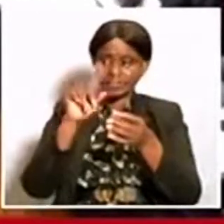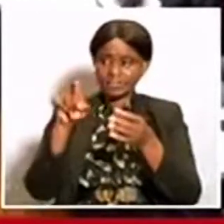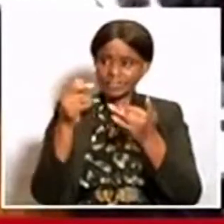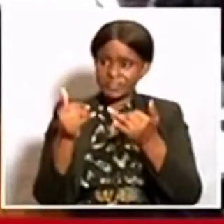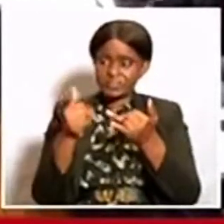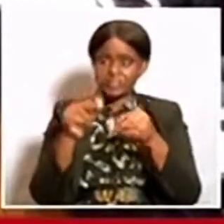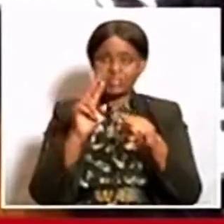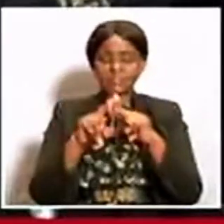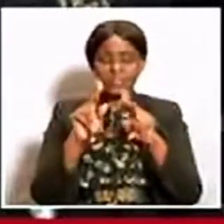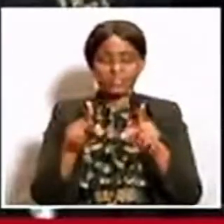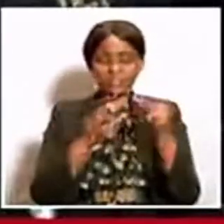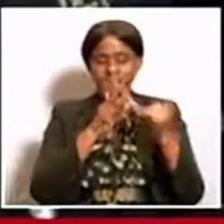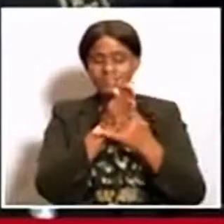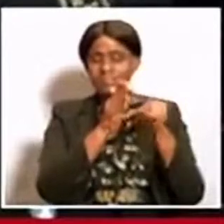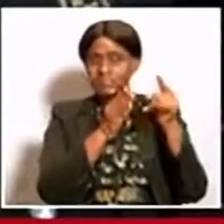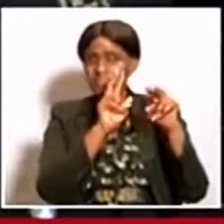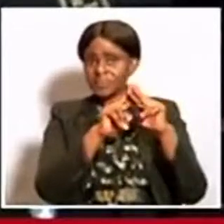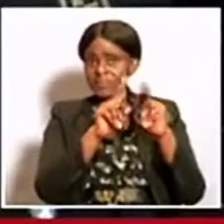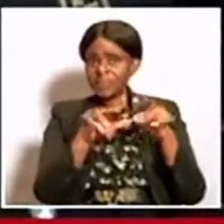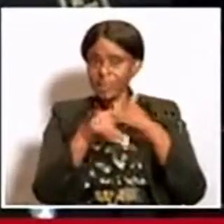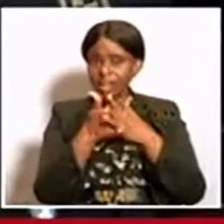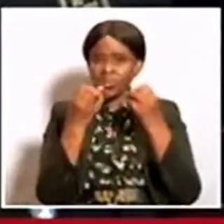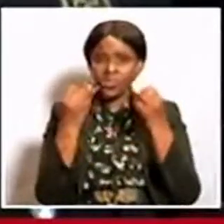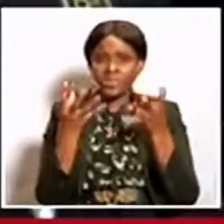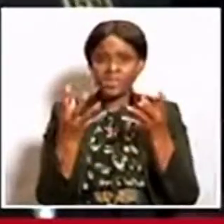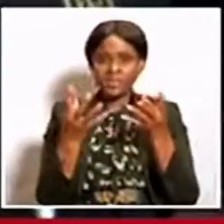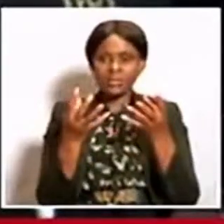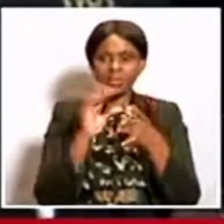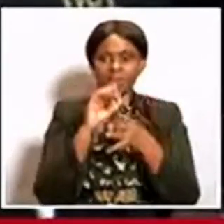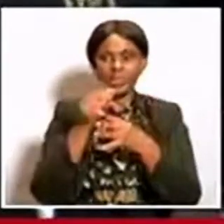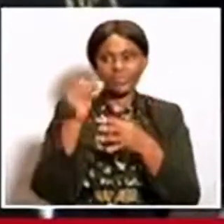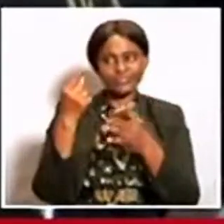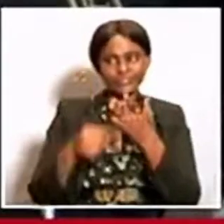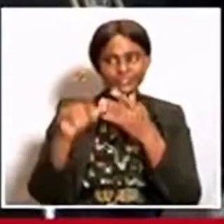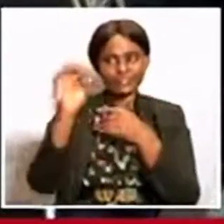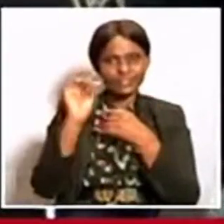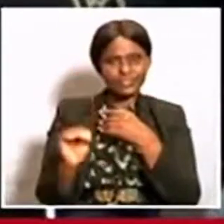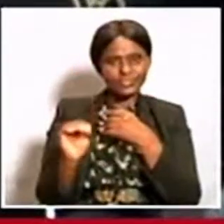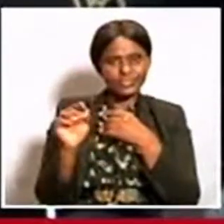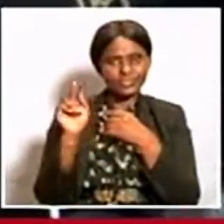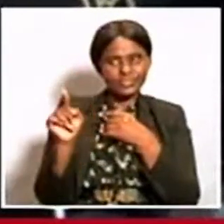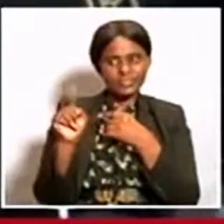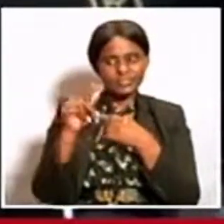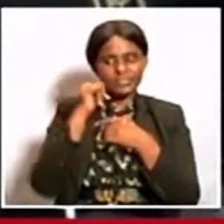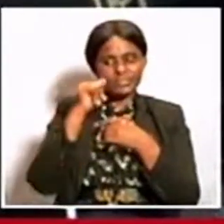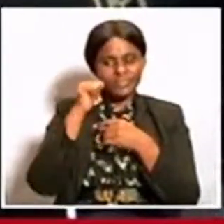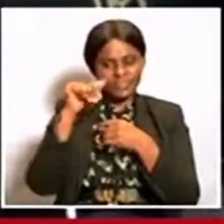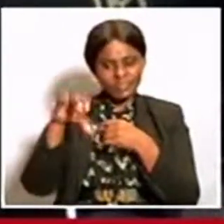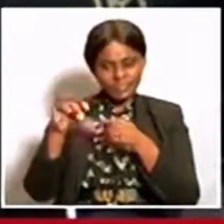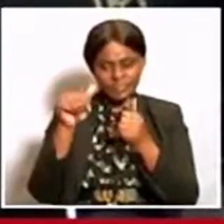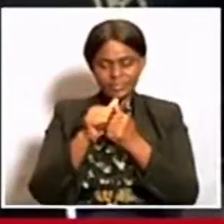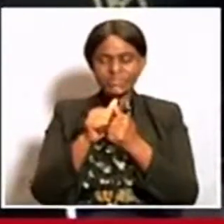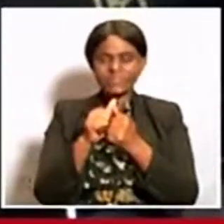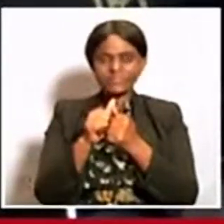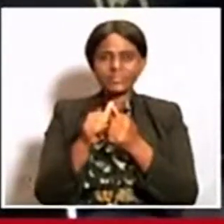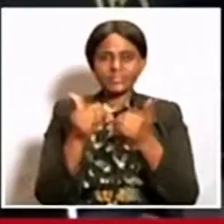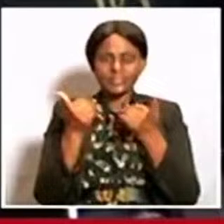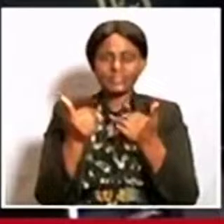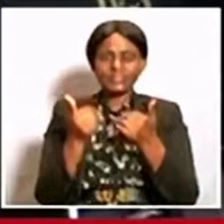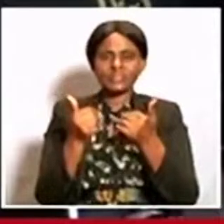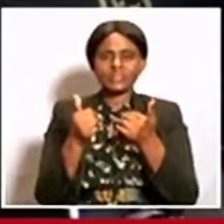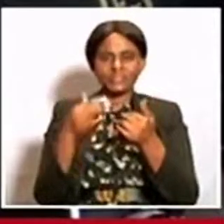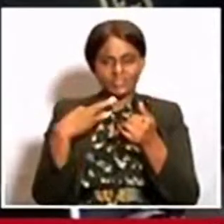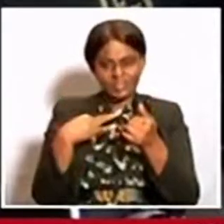then, Chair, through you would be, how many or what percentage is that of the girl child in terms of